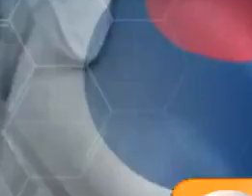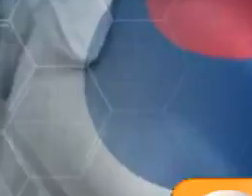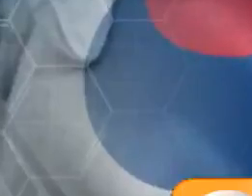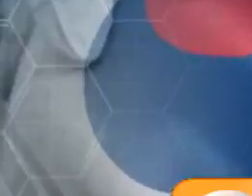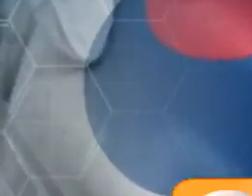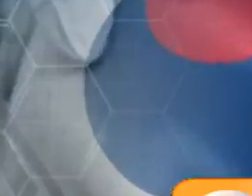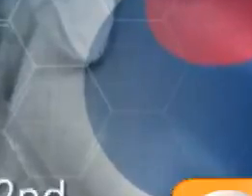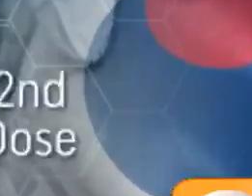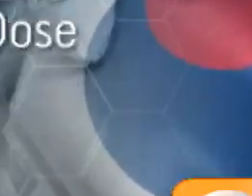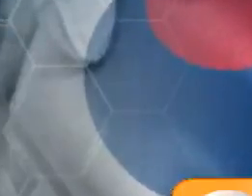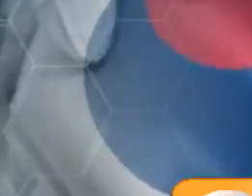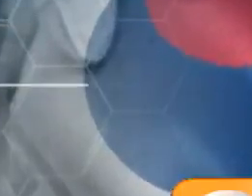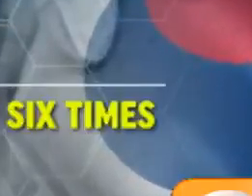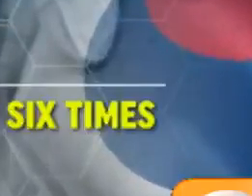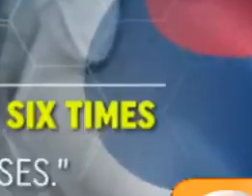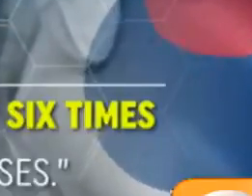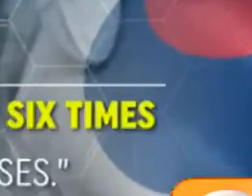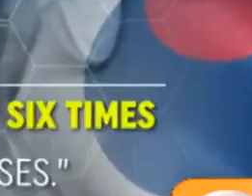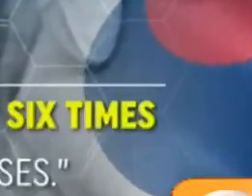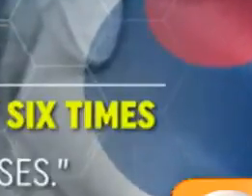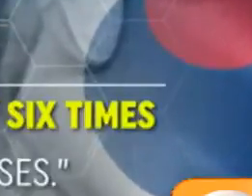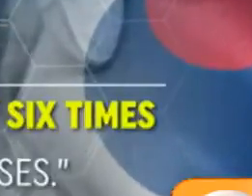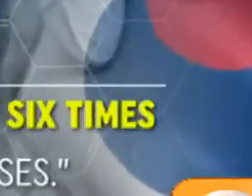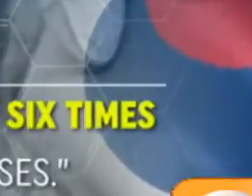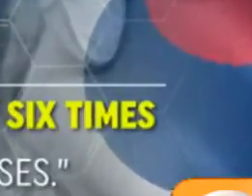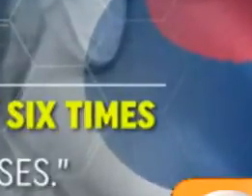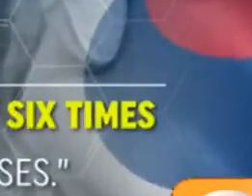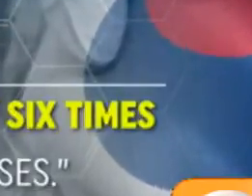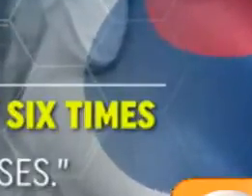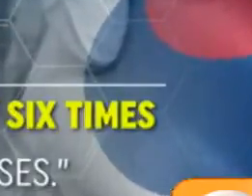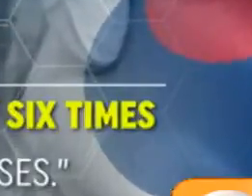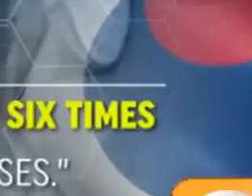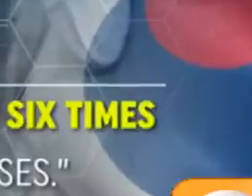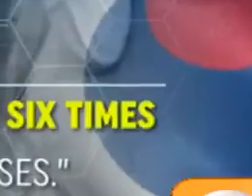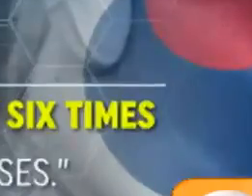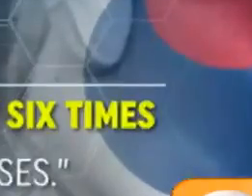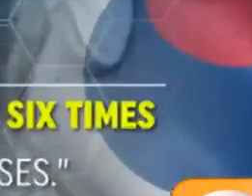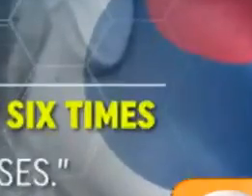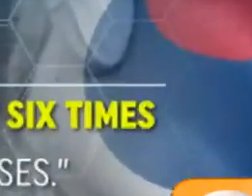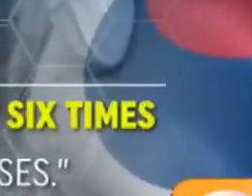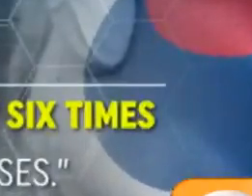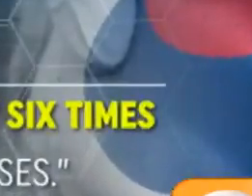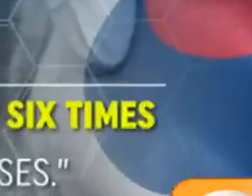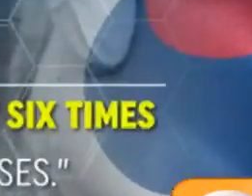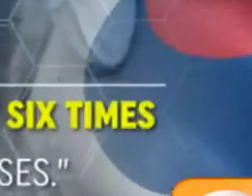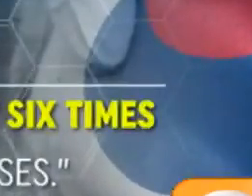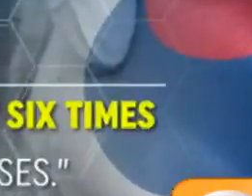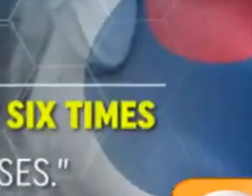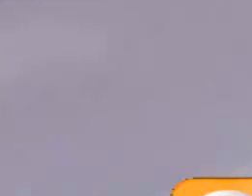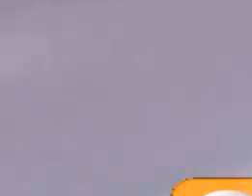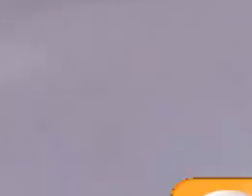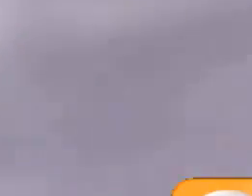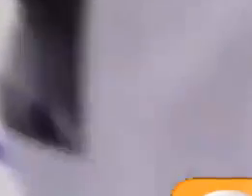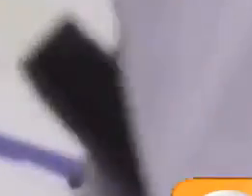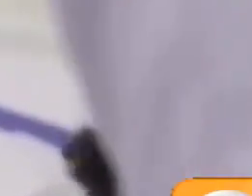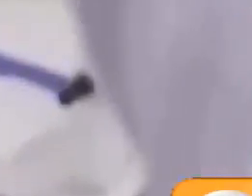an improved immune response by 6 times compared to those that got both jabs from AstraZeneca. The trials